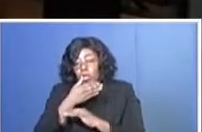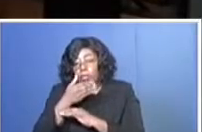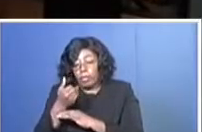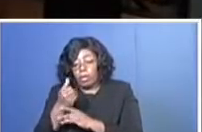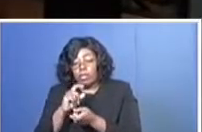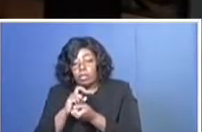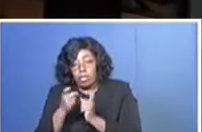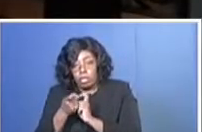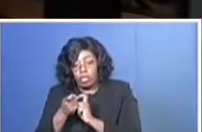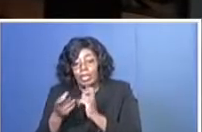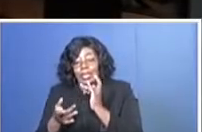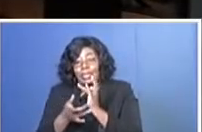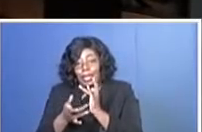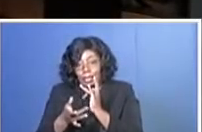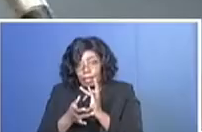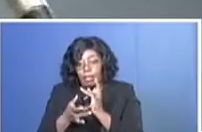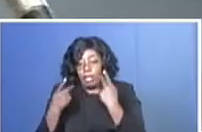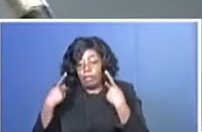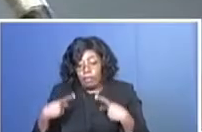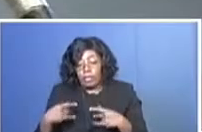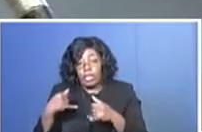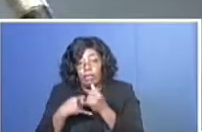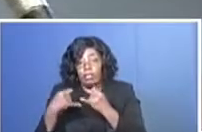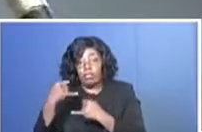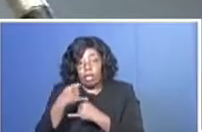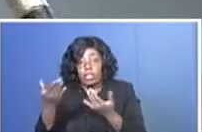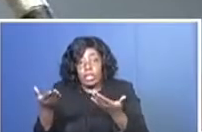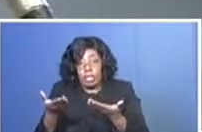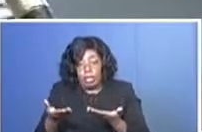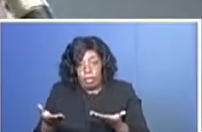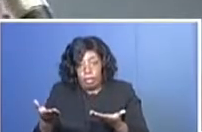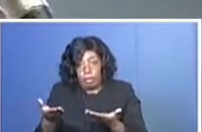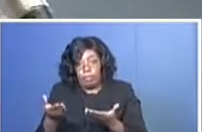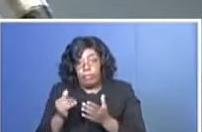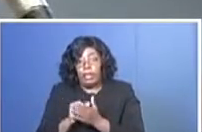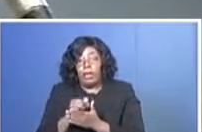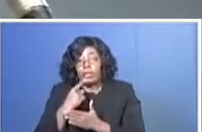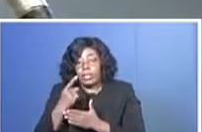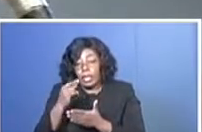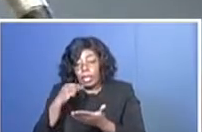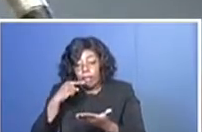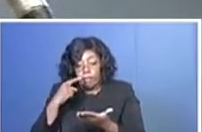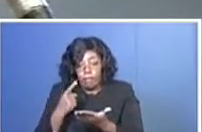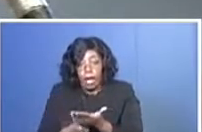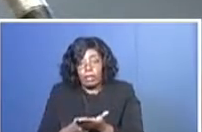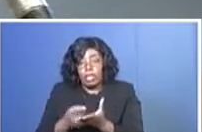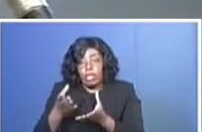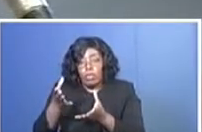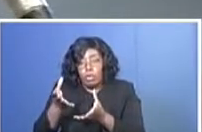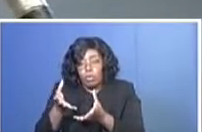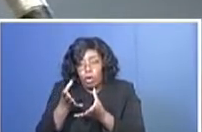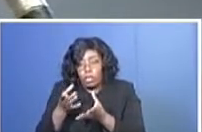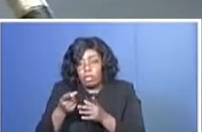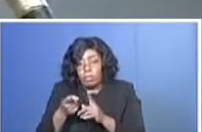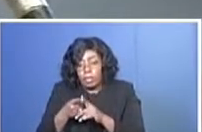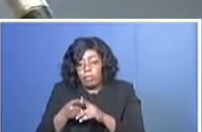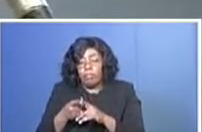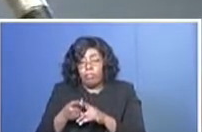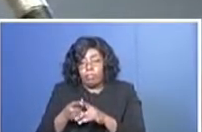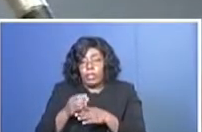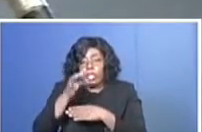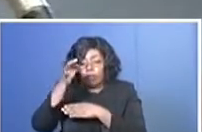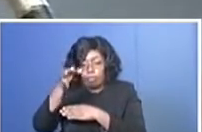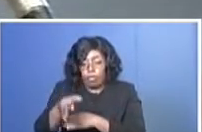and physical infrastructure here at the corporation. I must note the fact that if we want to stay cutting edge, we would have to invest